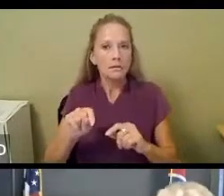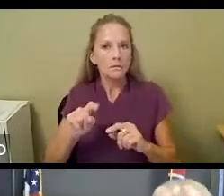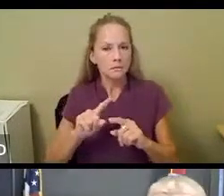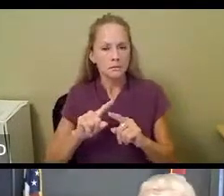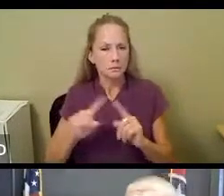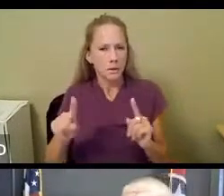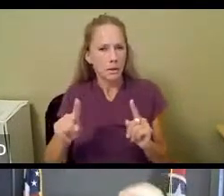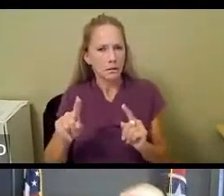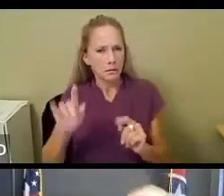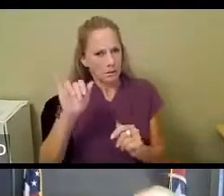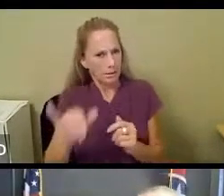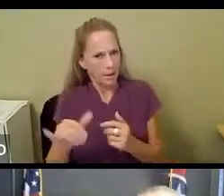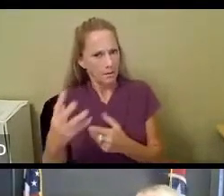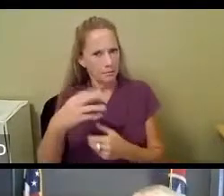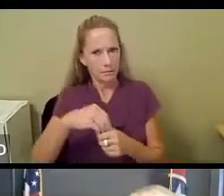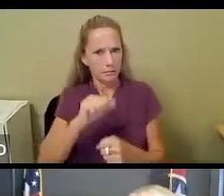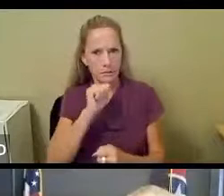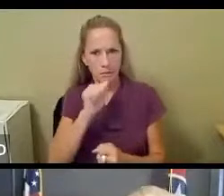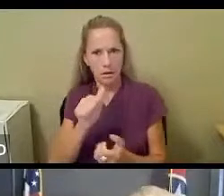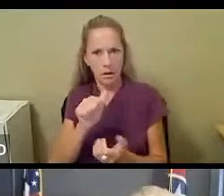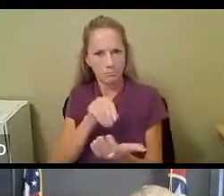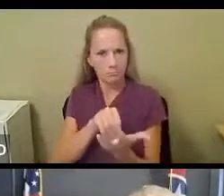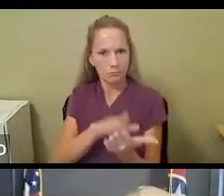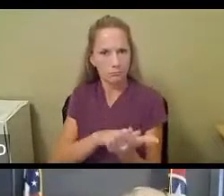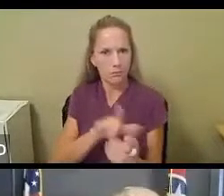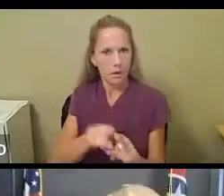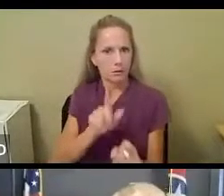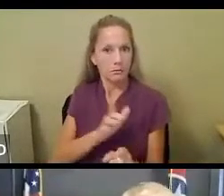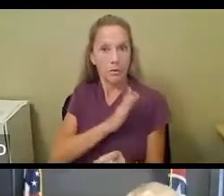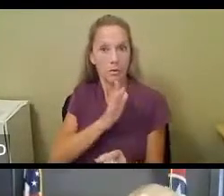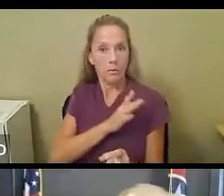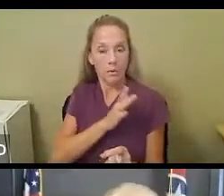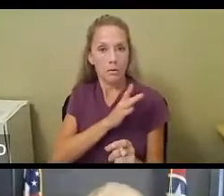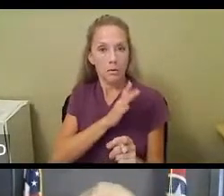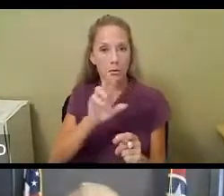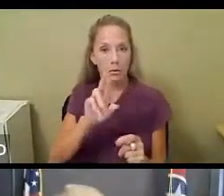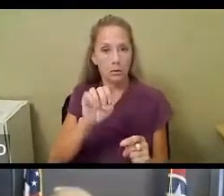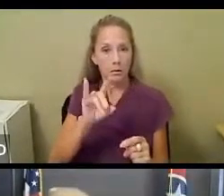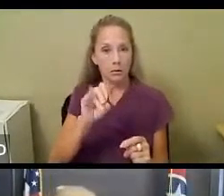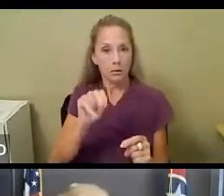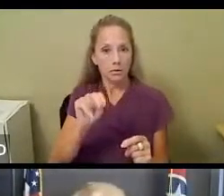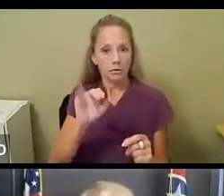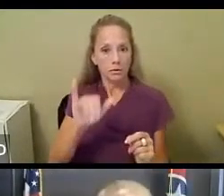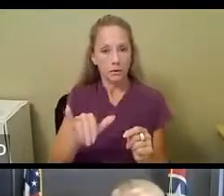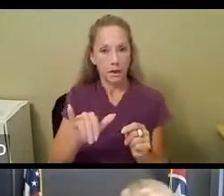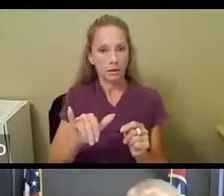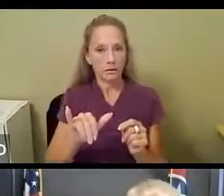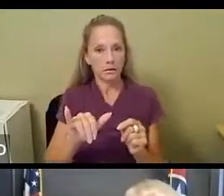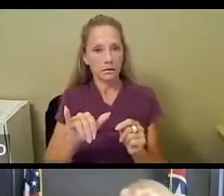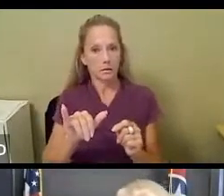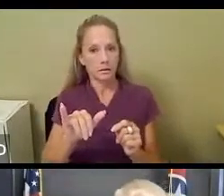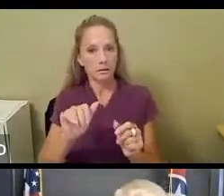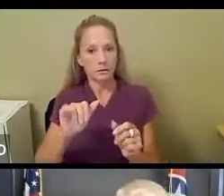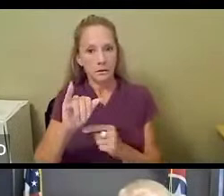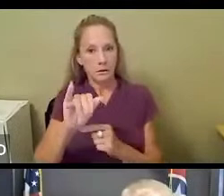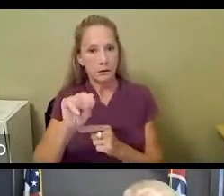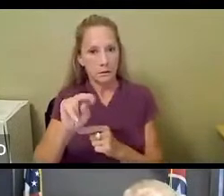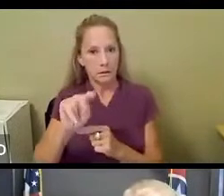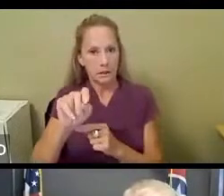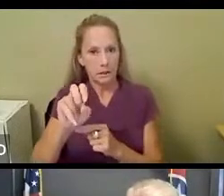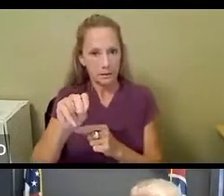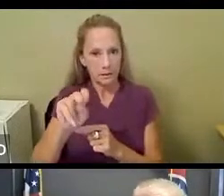of the formal resolution. That's intent, and that's direction that they've asked for. So that really doesn't.